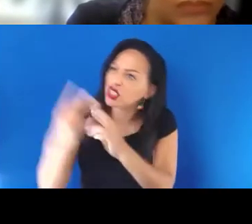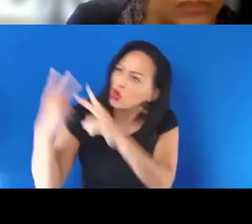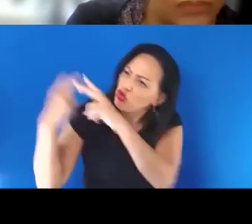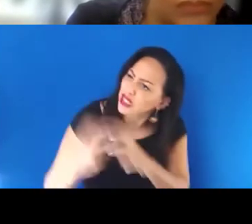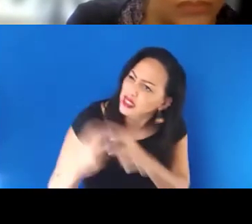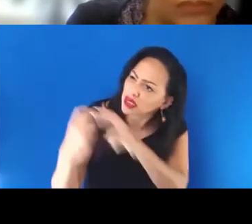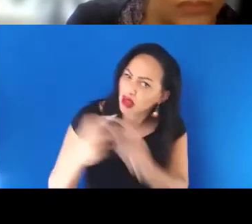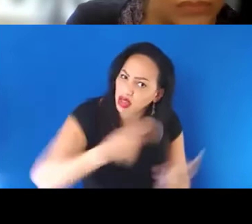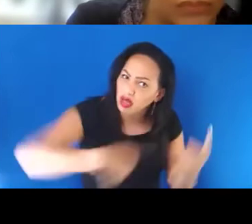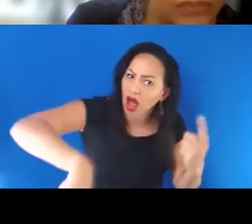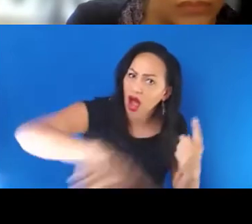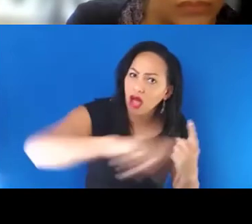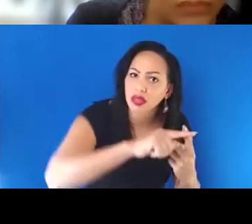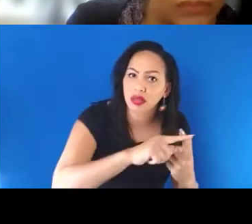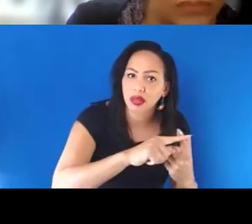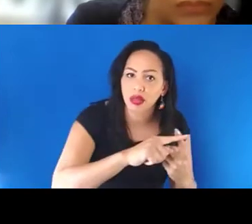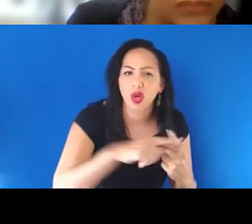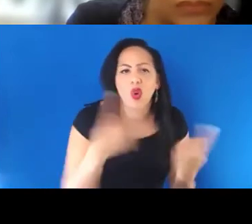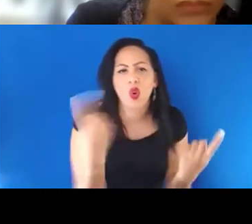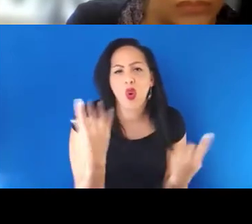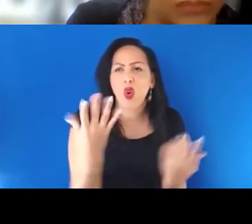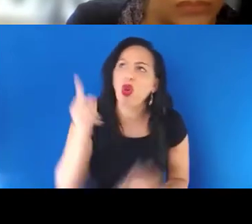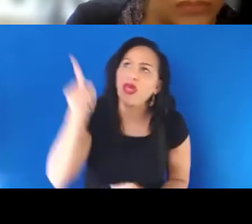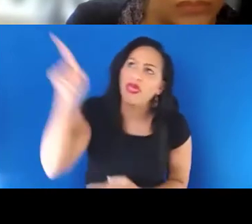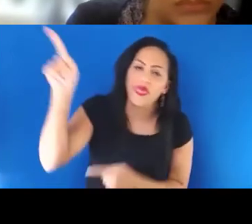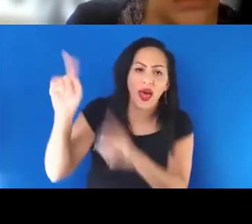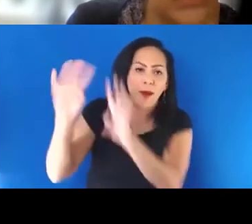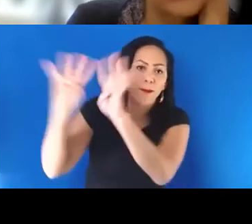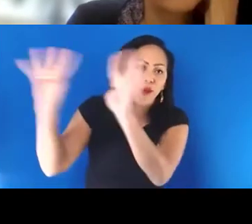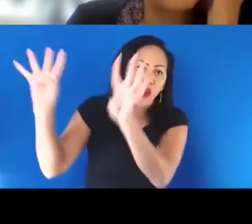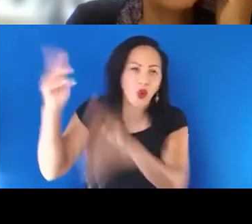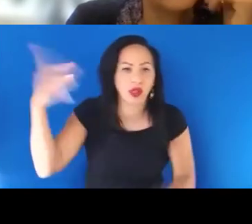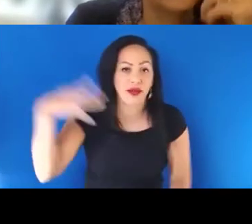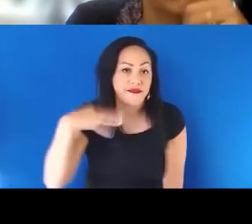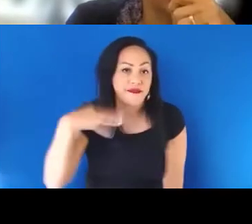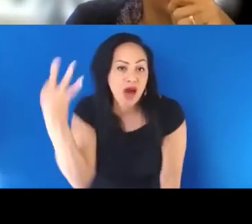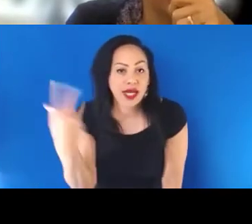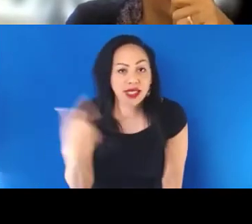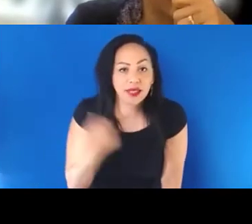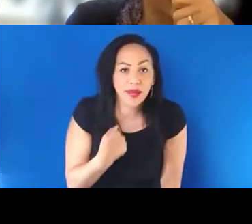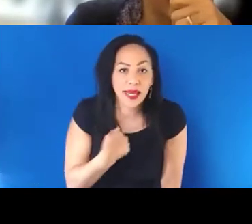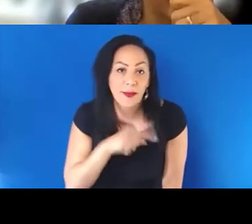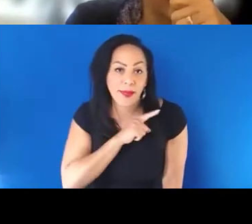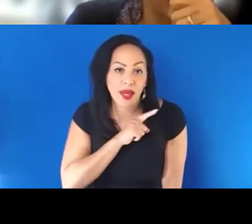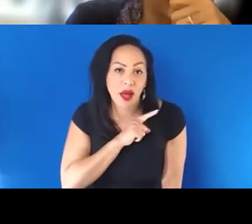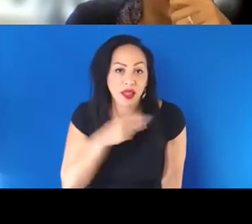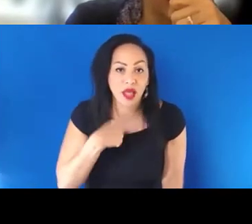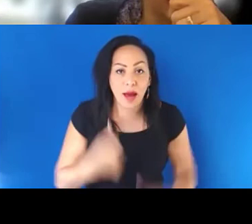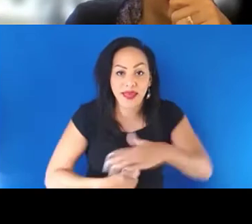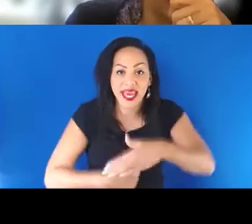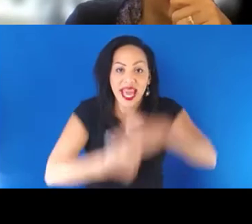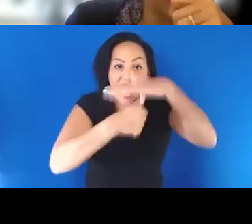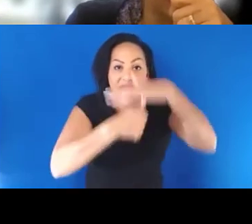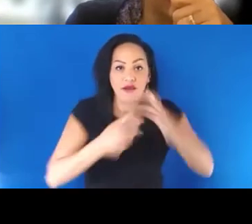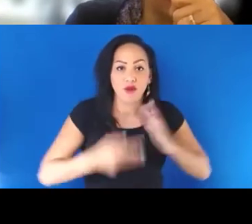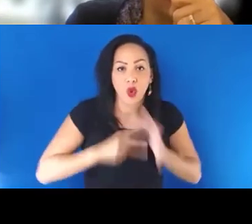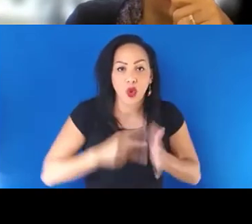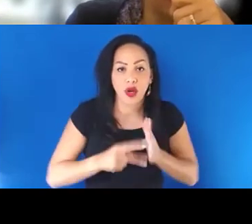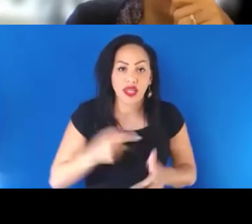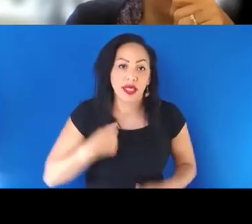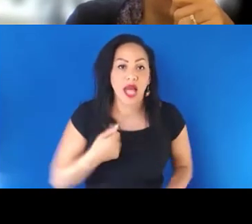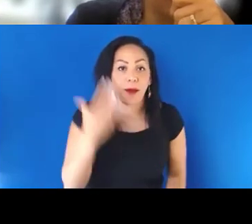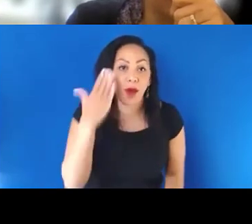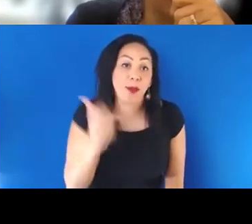whose board I often get invited because I'm a Black woman from the South who's the head of the organization. I get into that